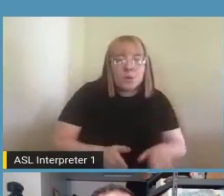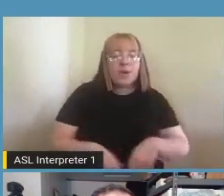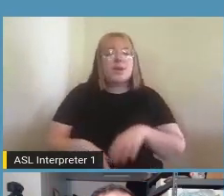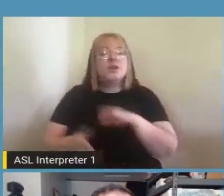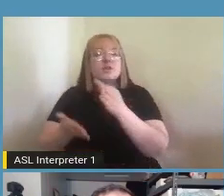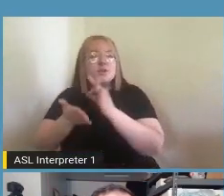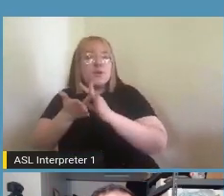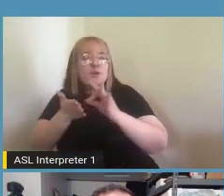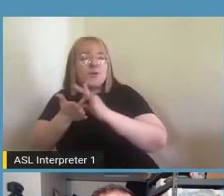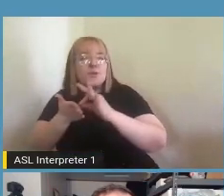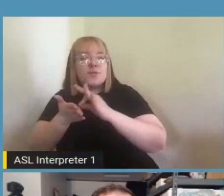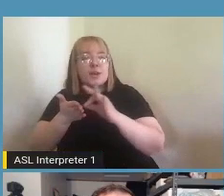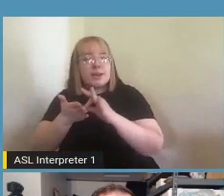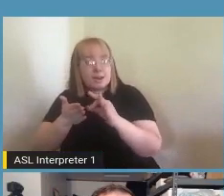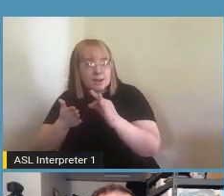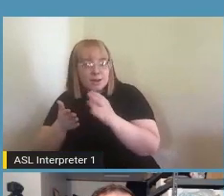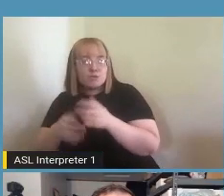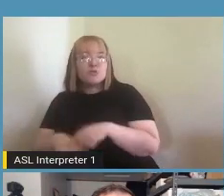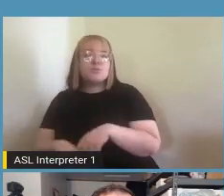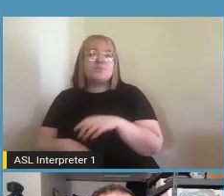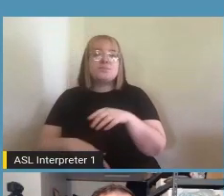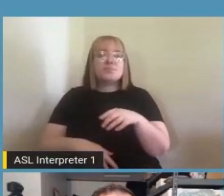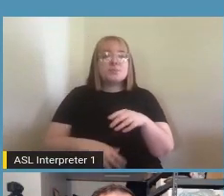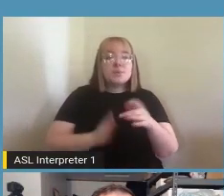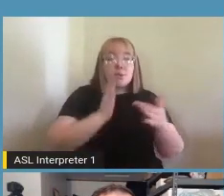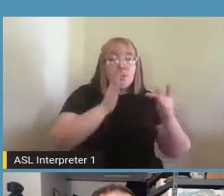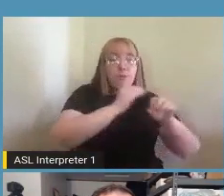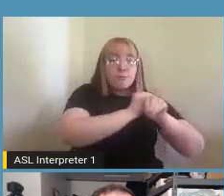the institution. We are virtual